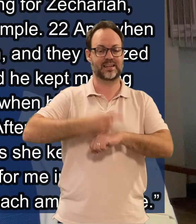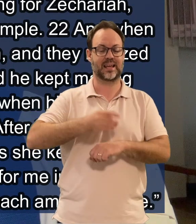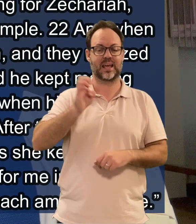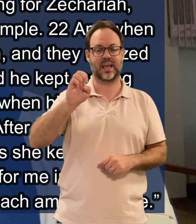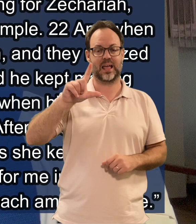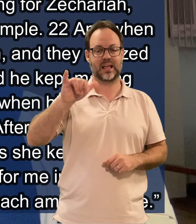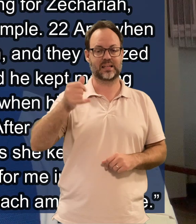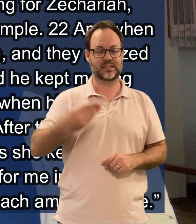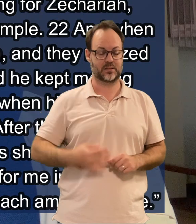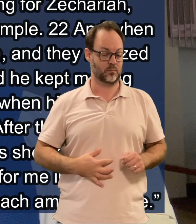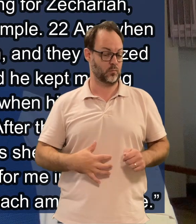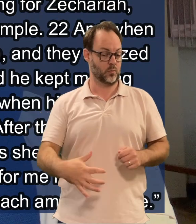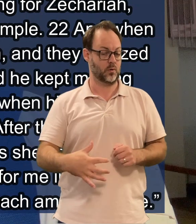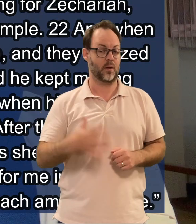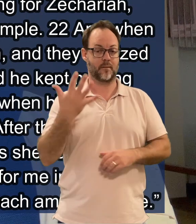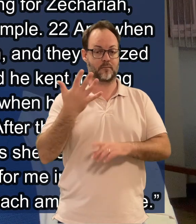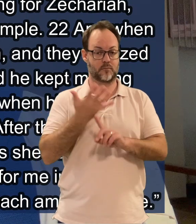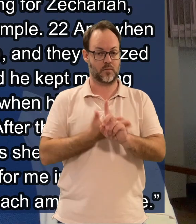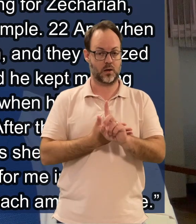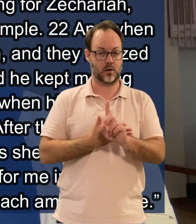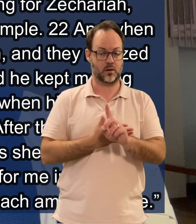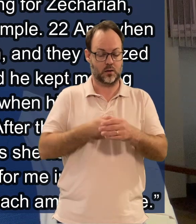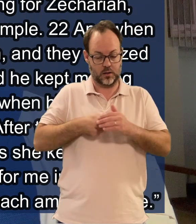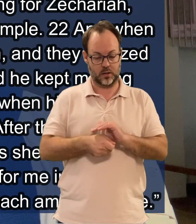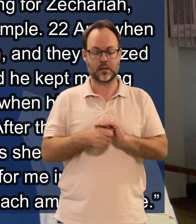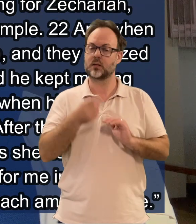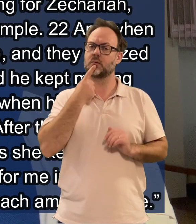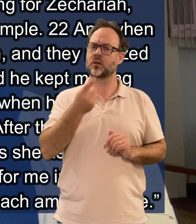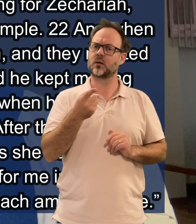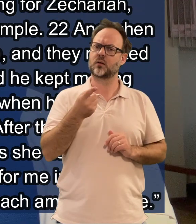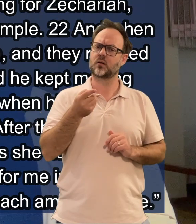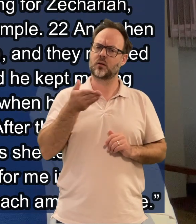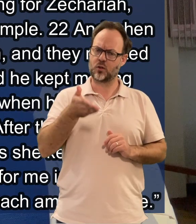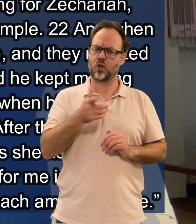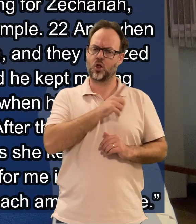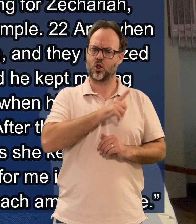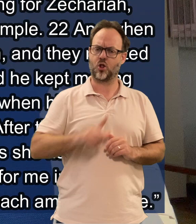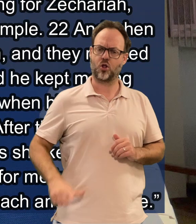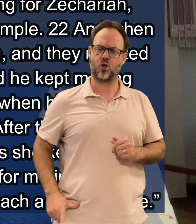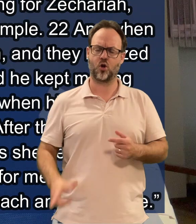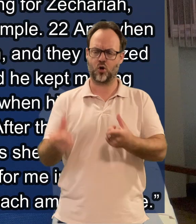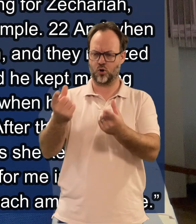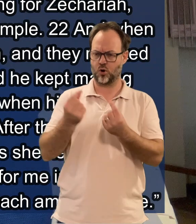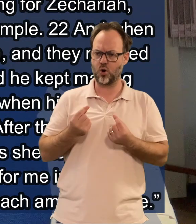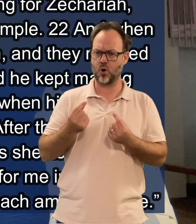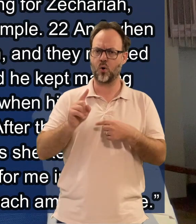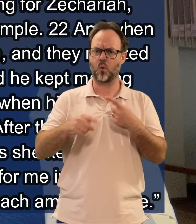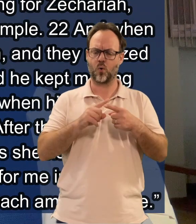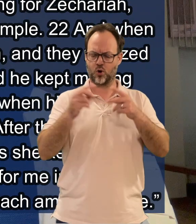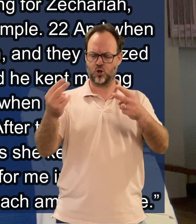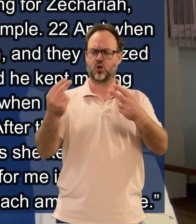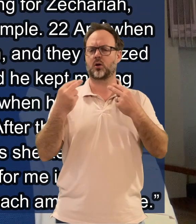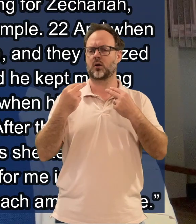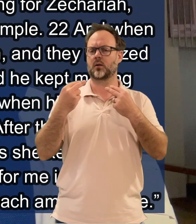Elizabeth conceived, and for 5 months she kept herself hidden, saying, "Thus the Lord has done for me in the days when he looked on